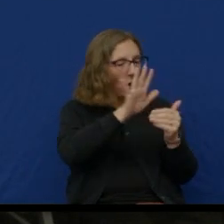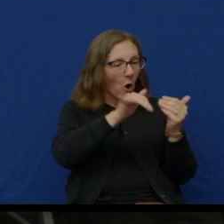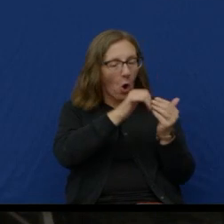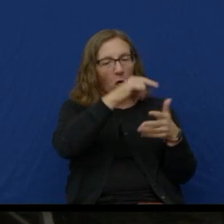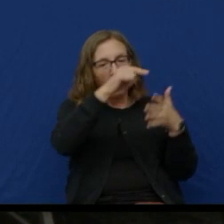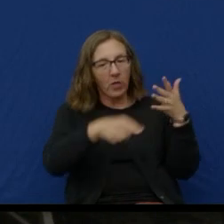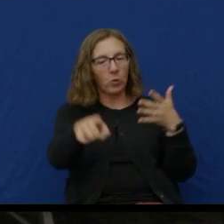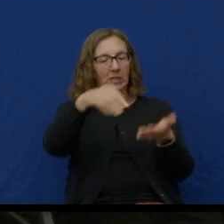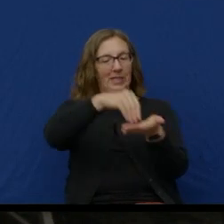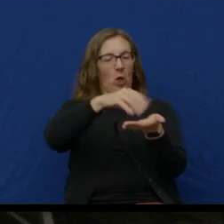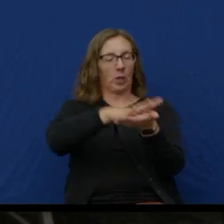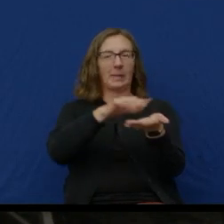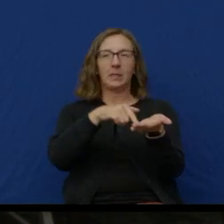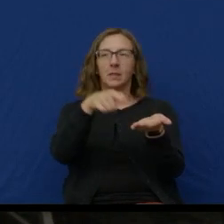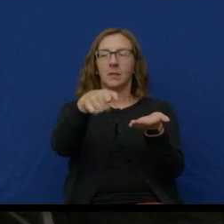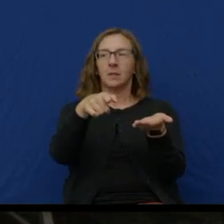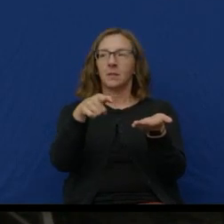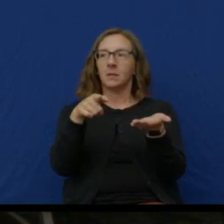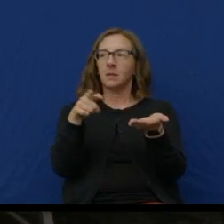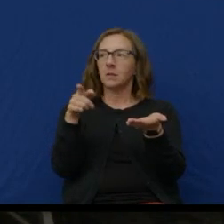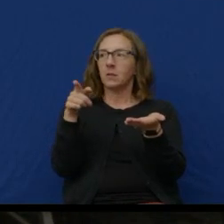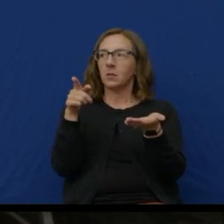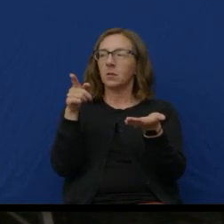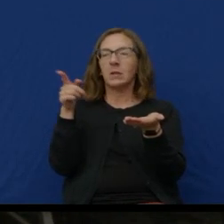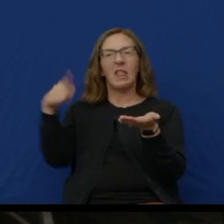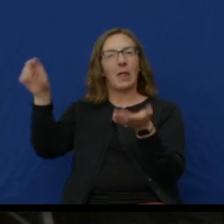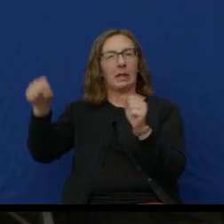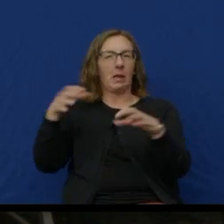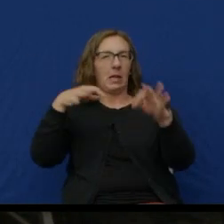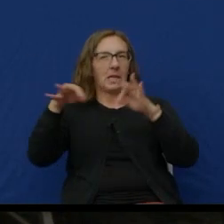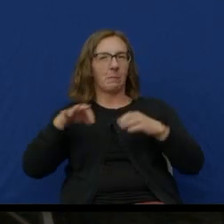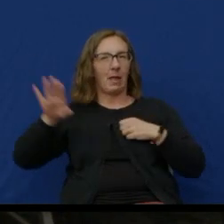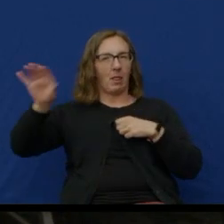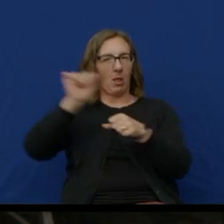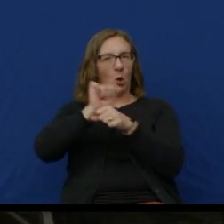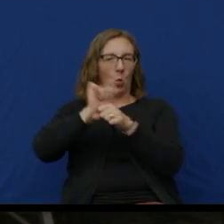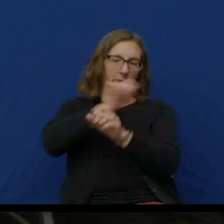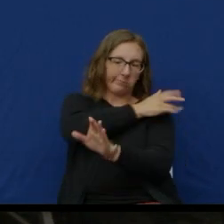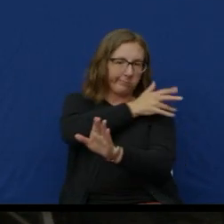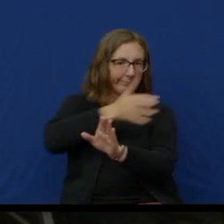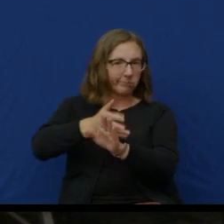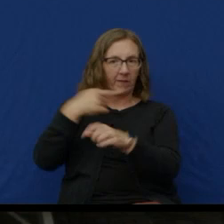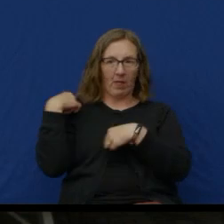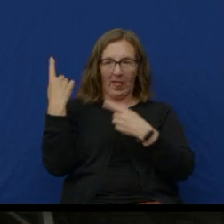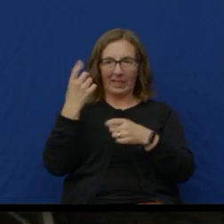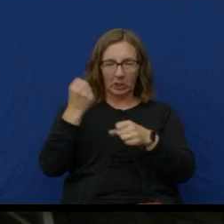document. I think he could explain that real well, the work he's been doing over the last year and a half.